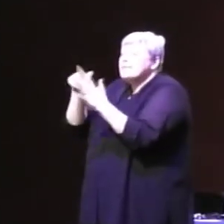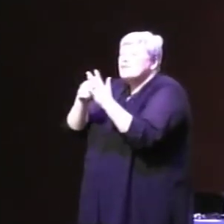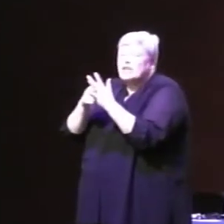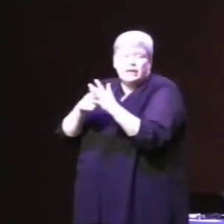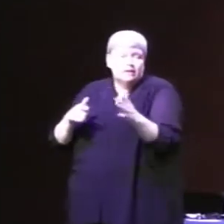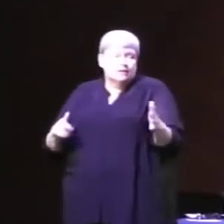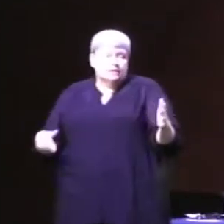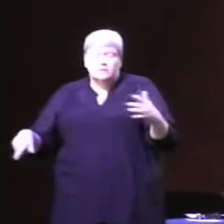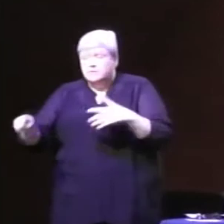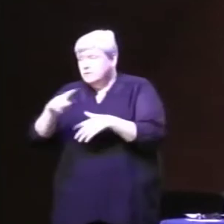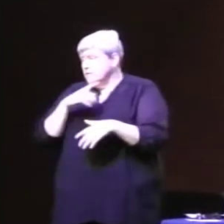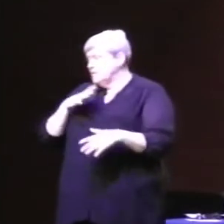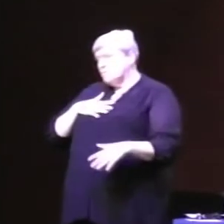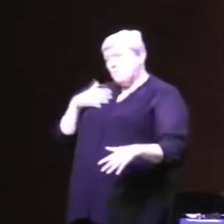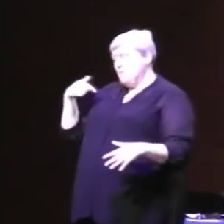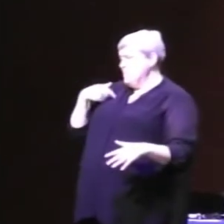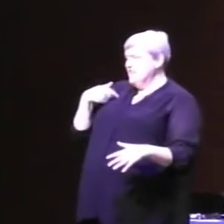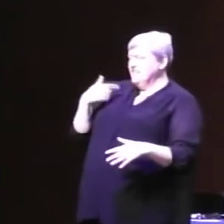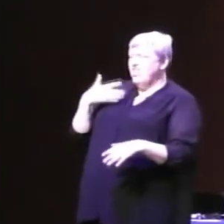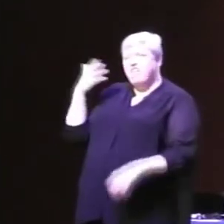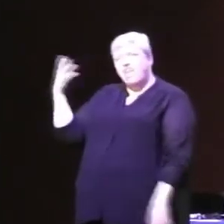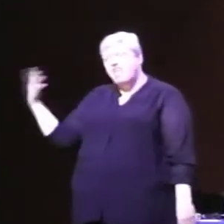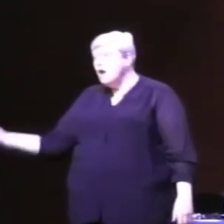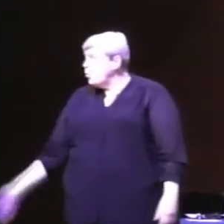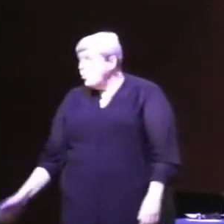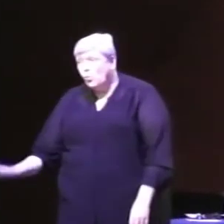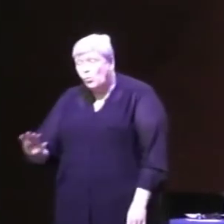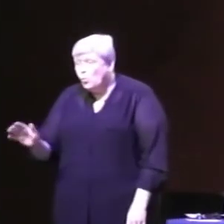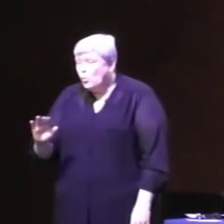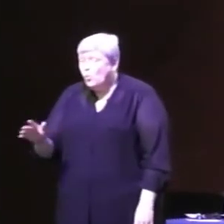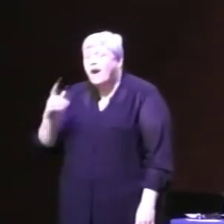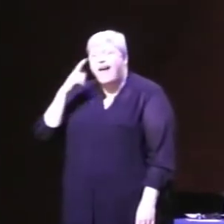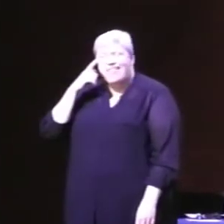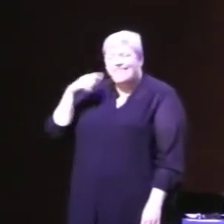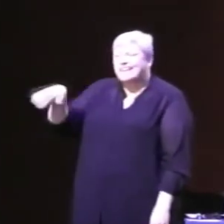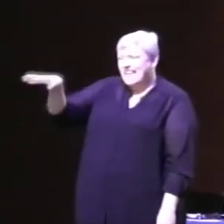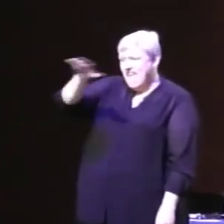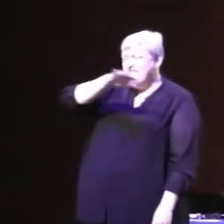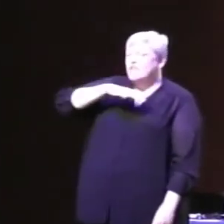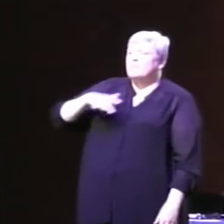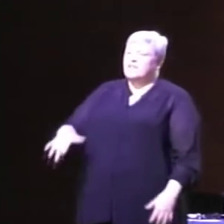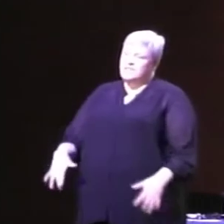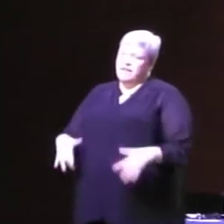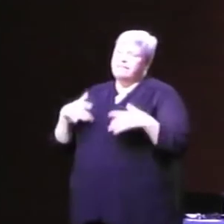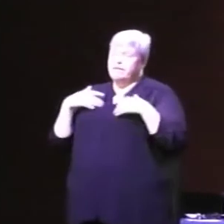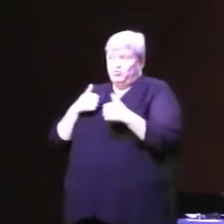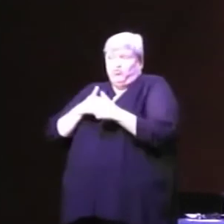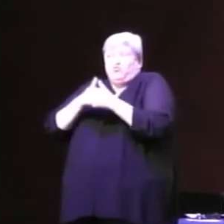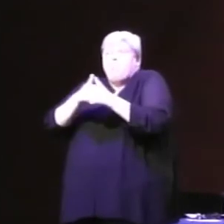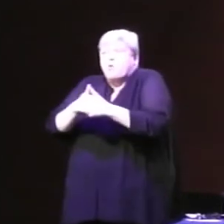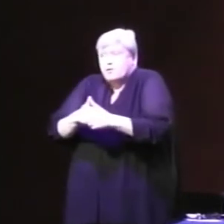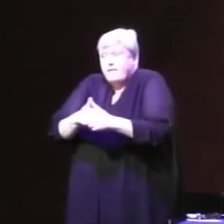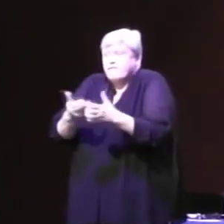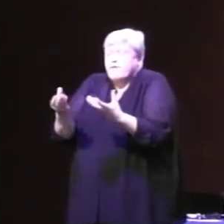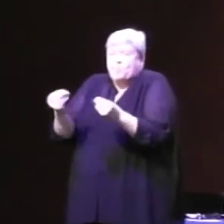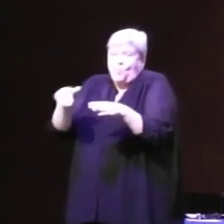Conference, you'll not want me to take too long. I suppose, or I suspect, that everybody is largely supportive of what's in the